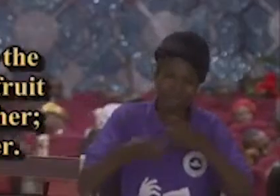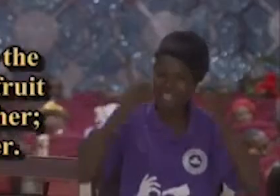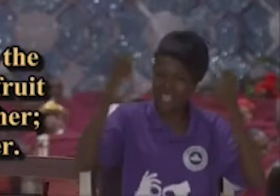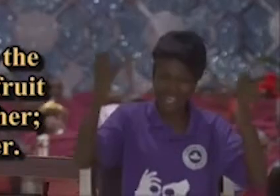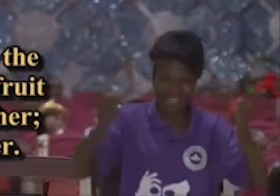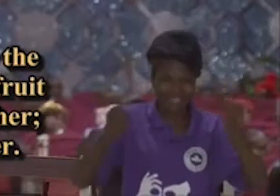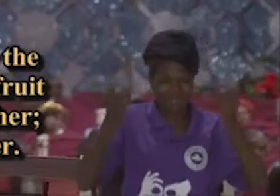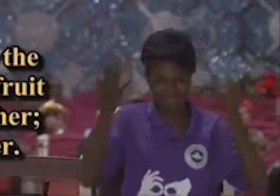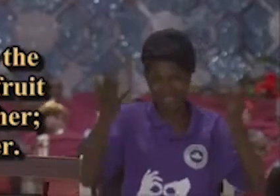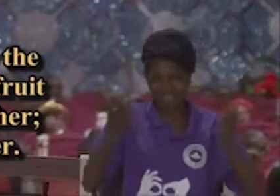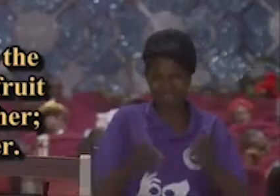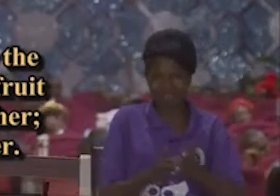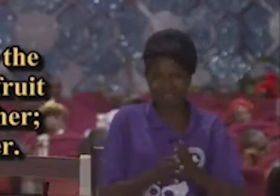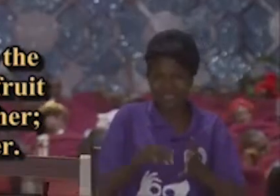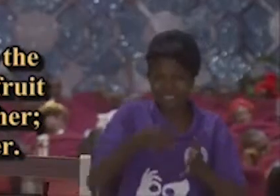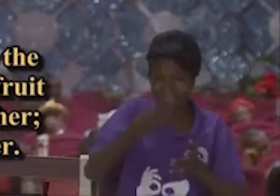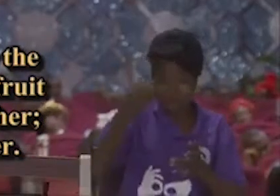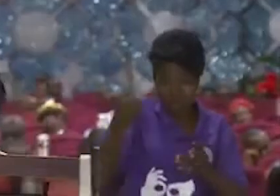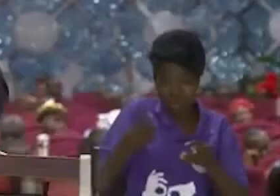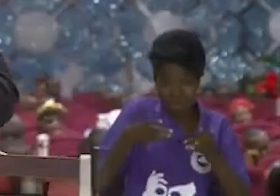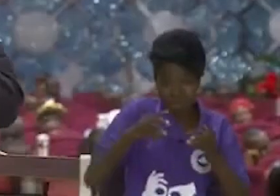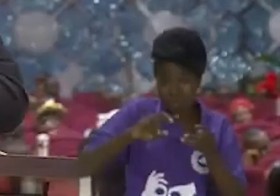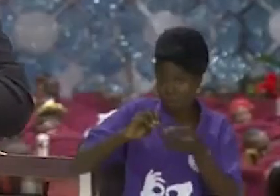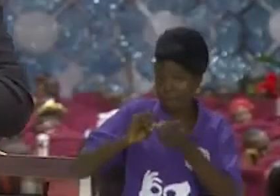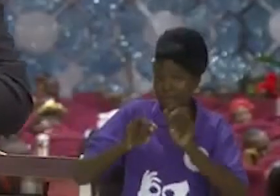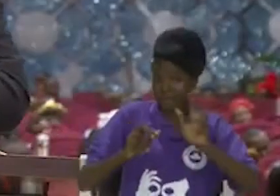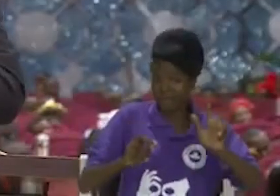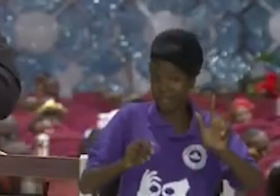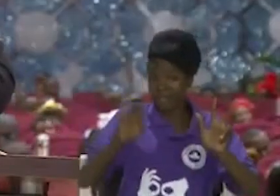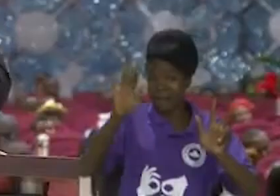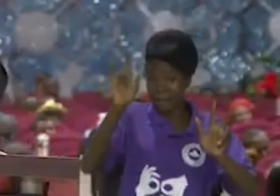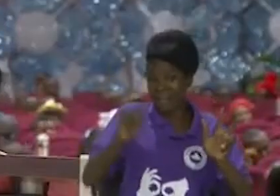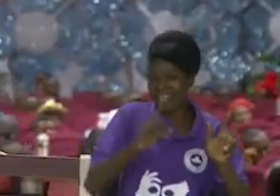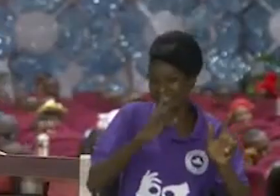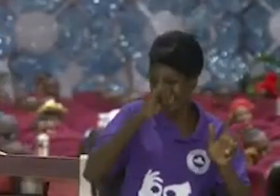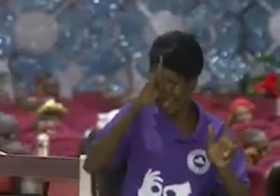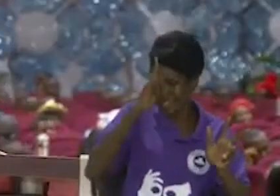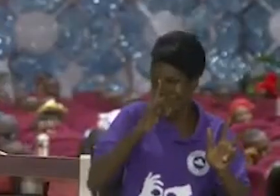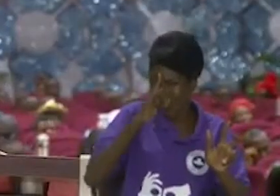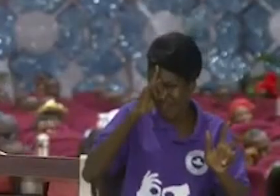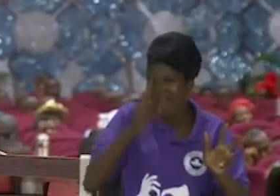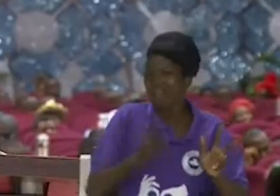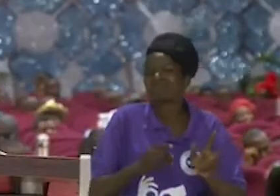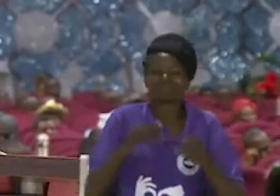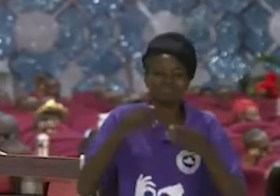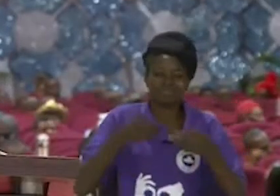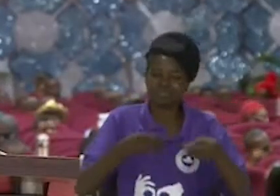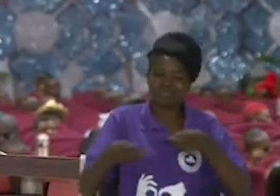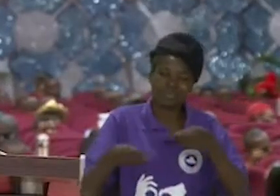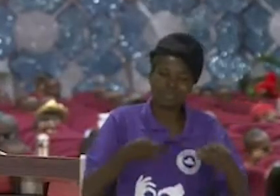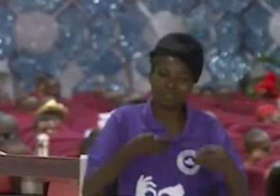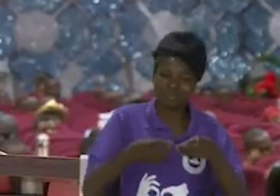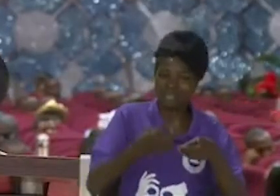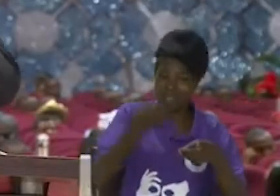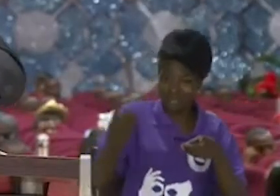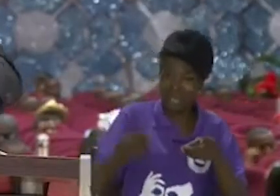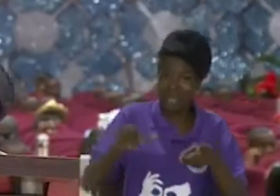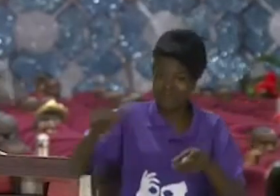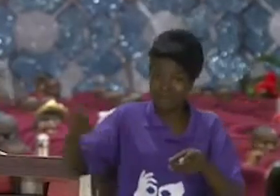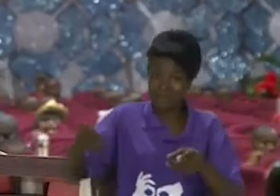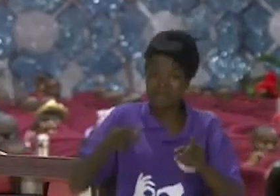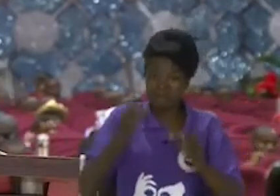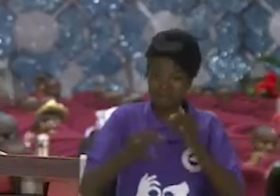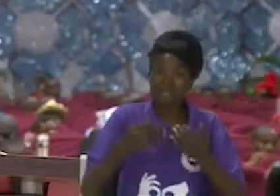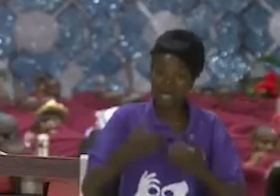The third way we can express dominion is intellectual dominion. Intellectual dominion. The one that is operating in